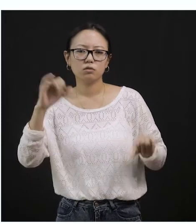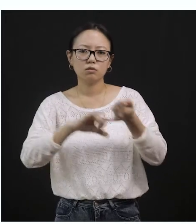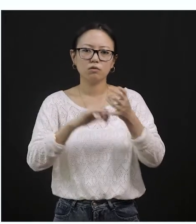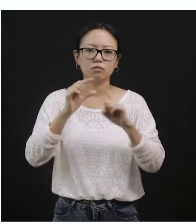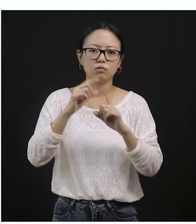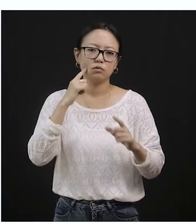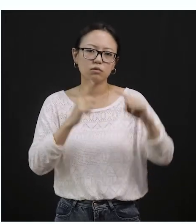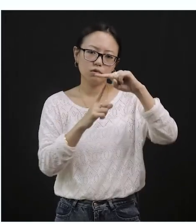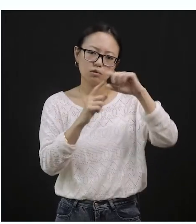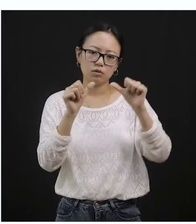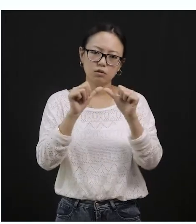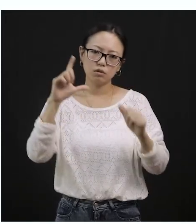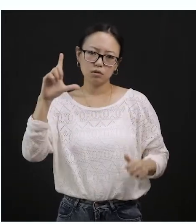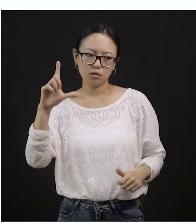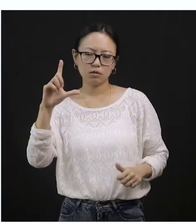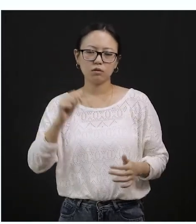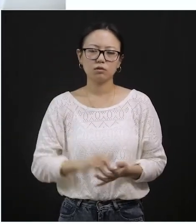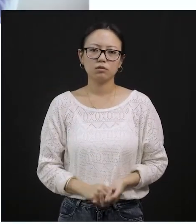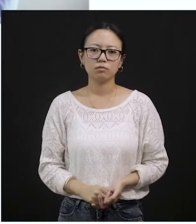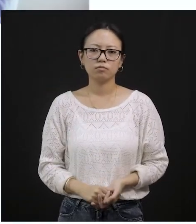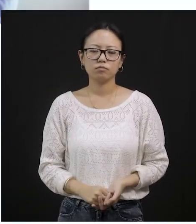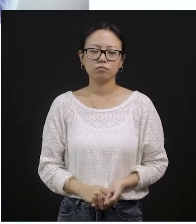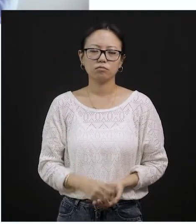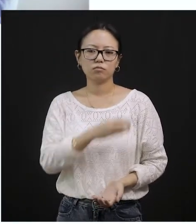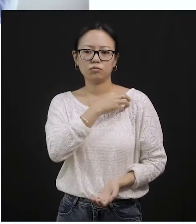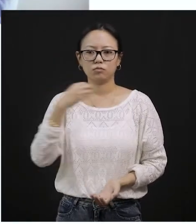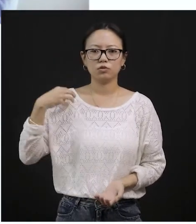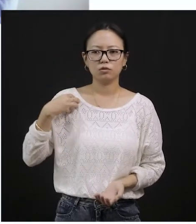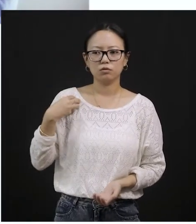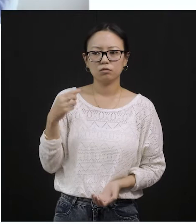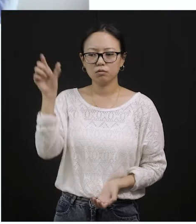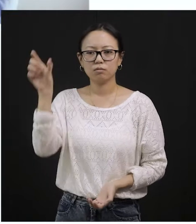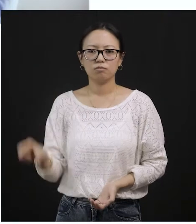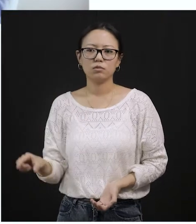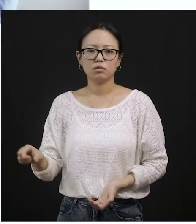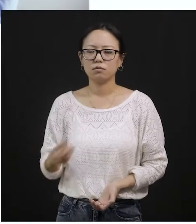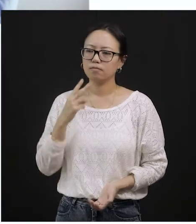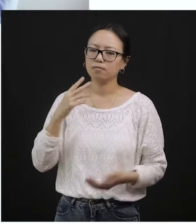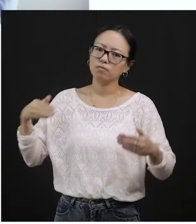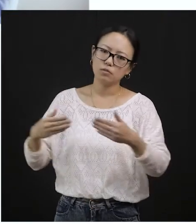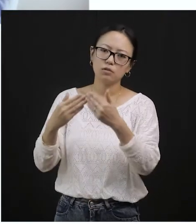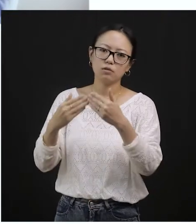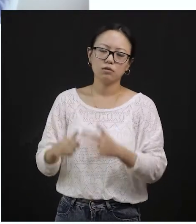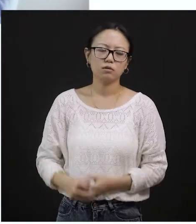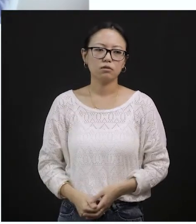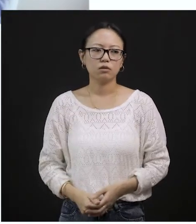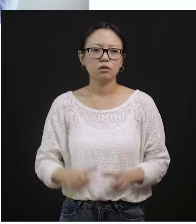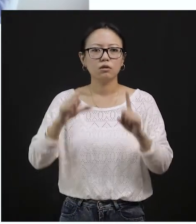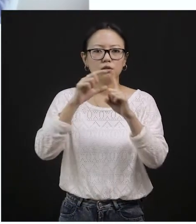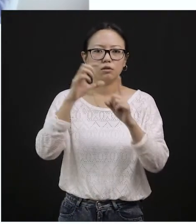Hospital, hospital. And they should see a doctor. They should go and see a doctor.